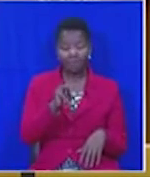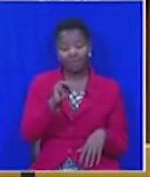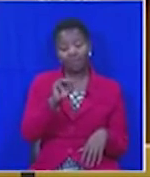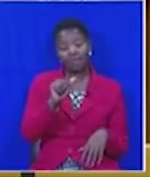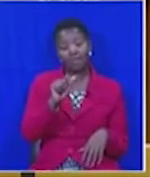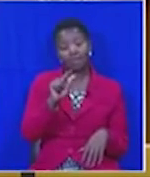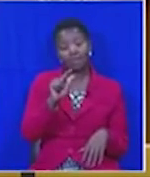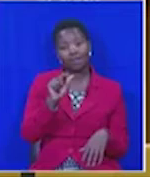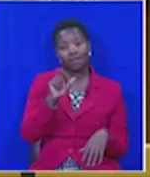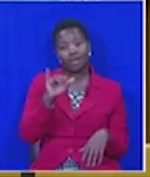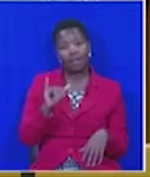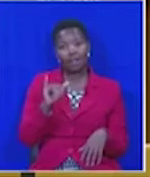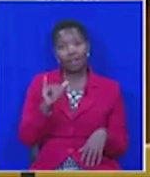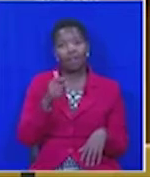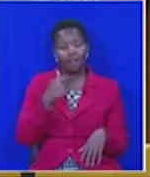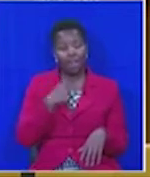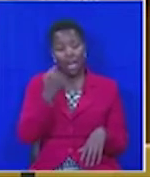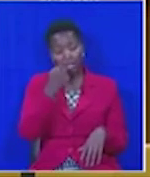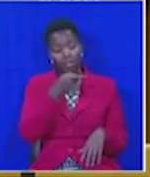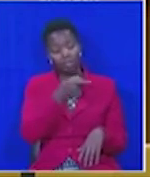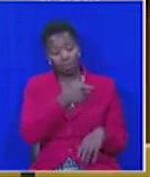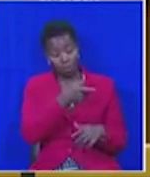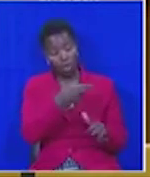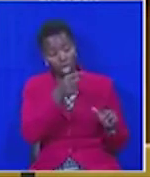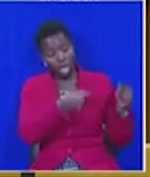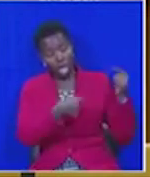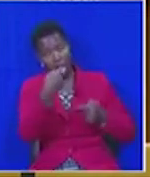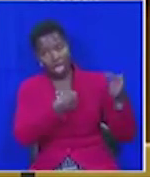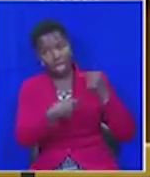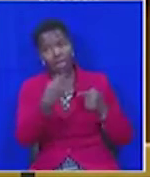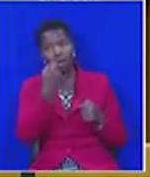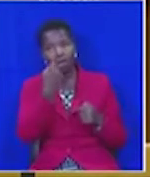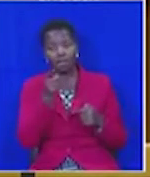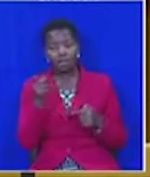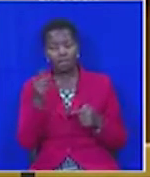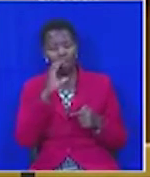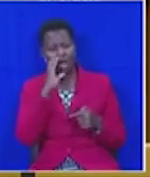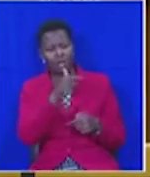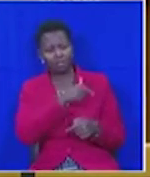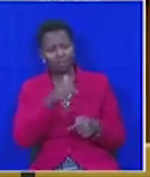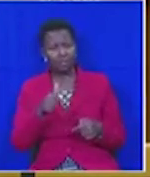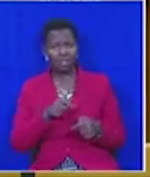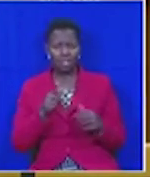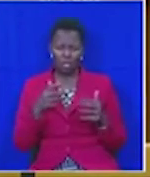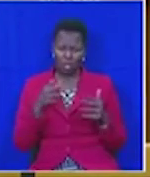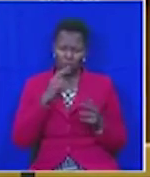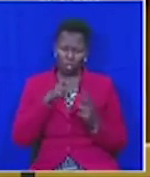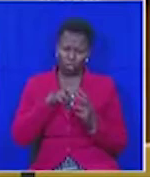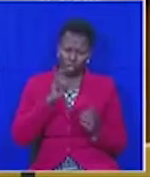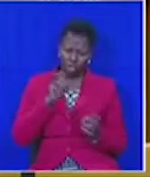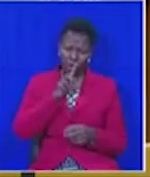actually made me understand why they do this. He asked the president a shocking question. He